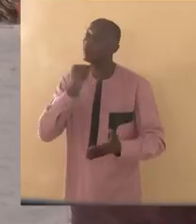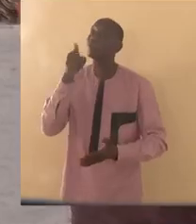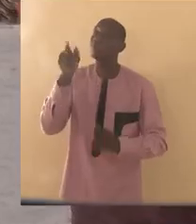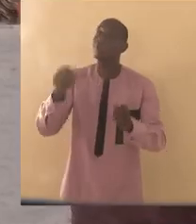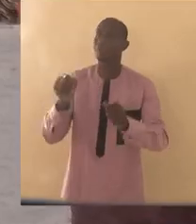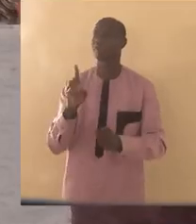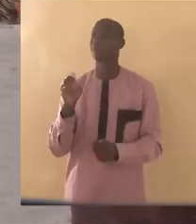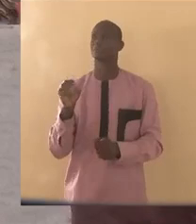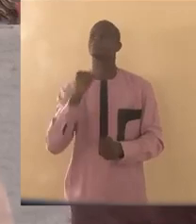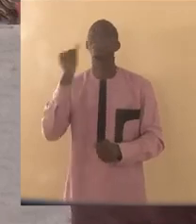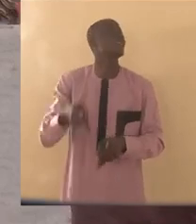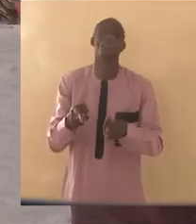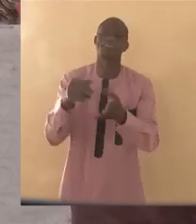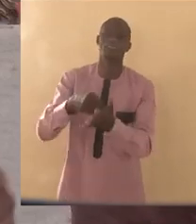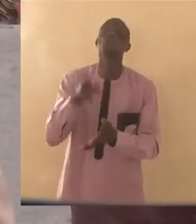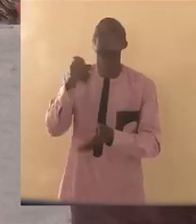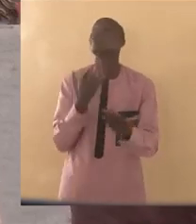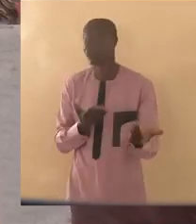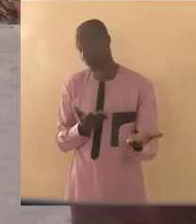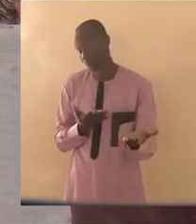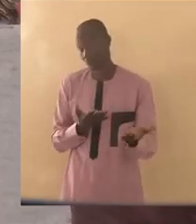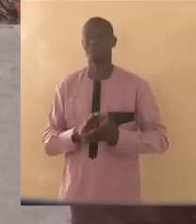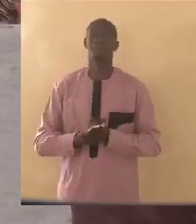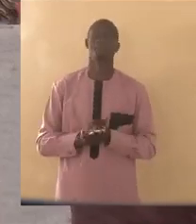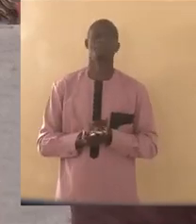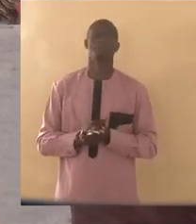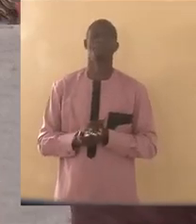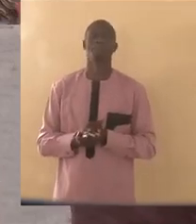about it. You can't hurry it. You wait.